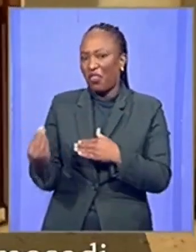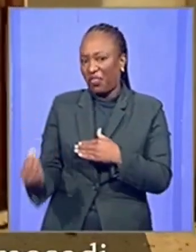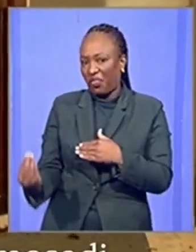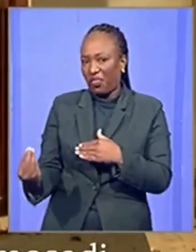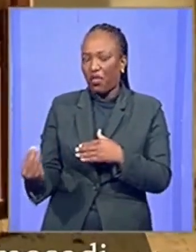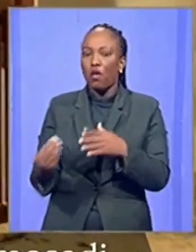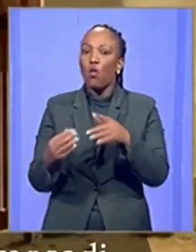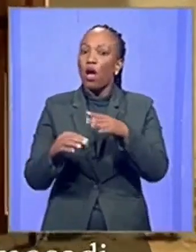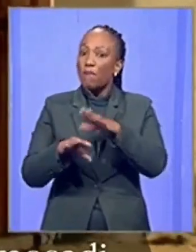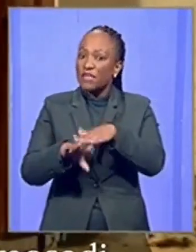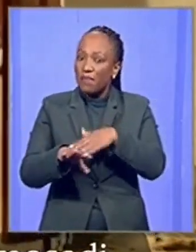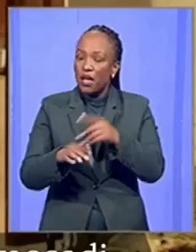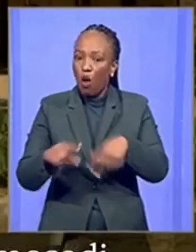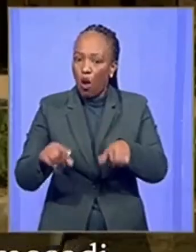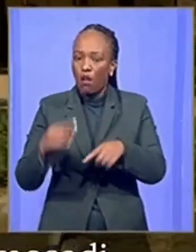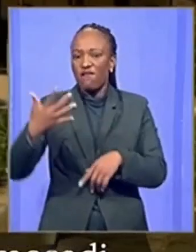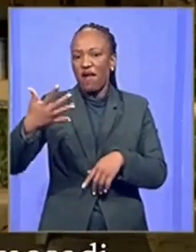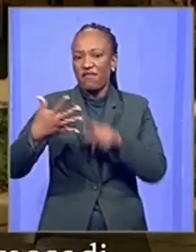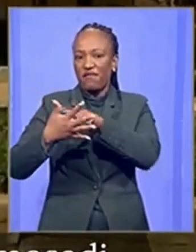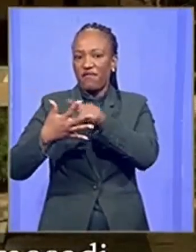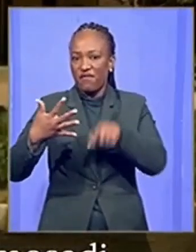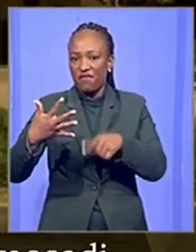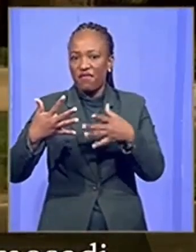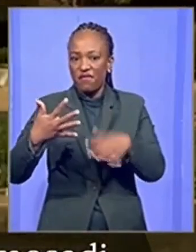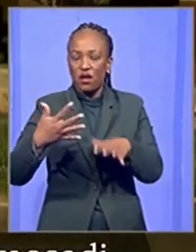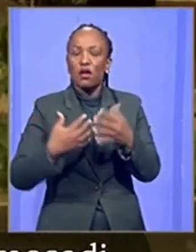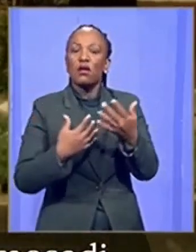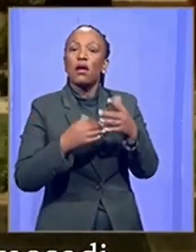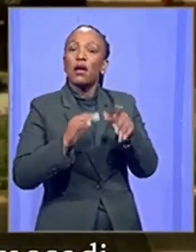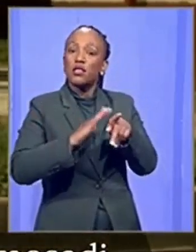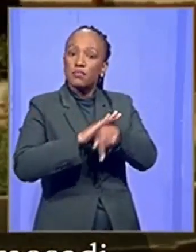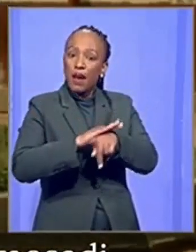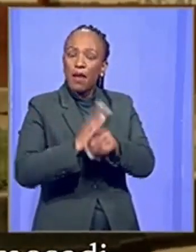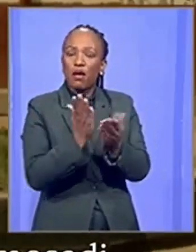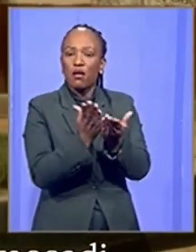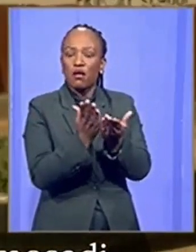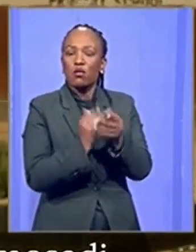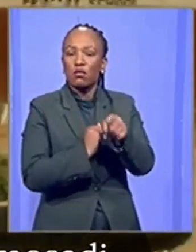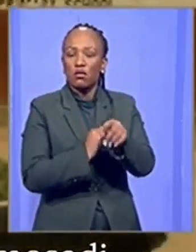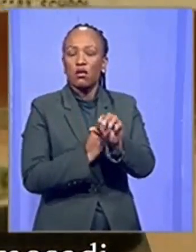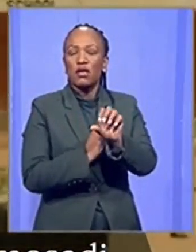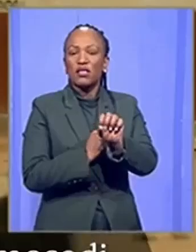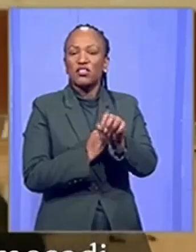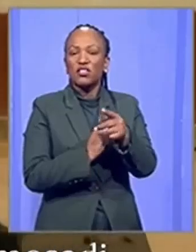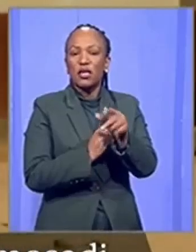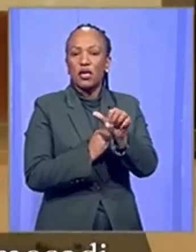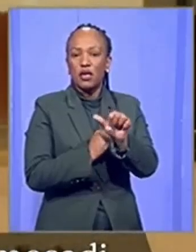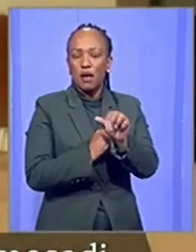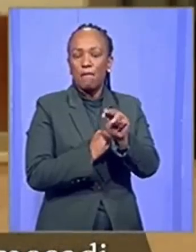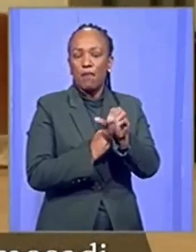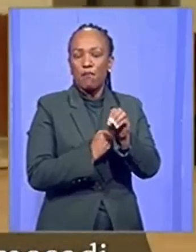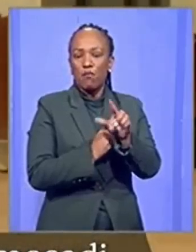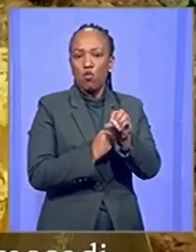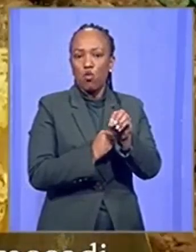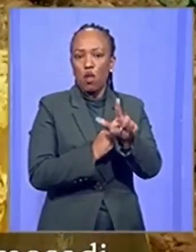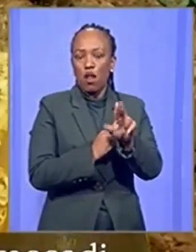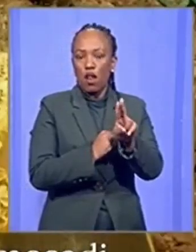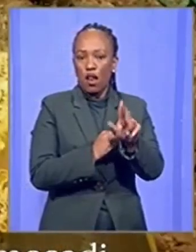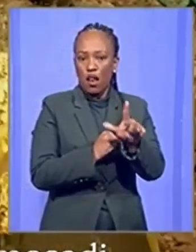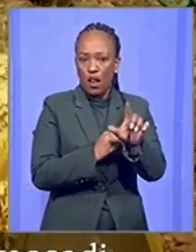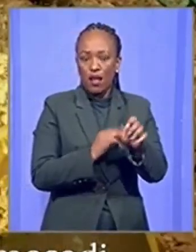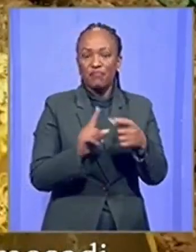batlhano. O tsene sekolo sa primary kwa Chitankule. Tsala ya gagwe ya bogolo Martha Molaudzi o tsene le ene sekolo. She